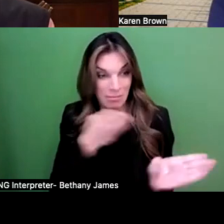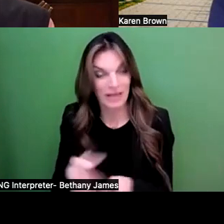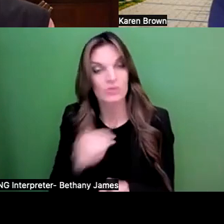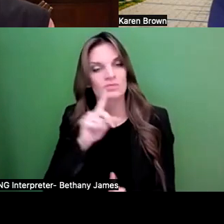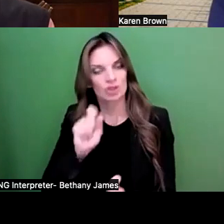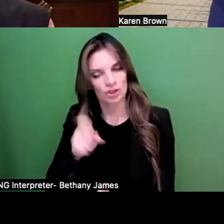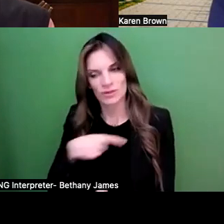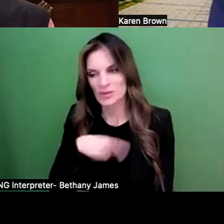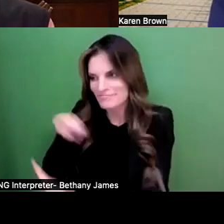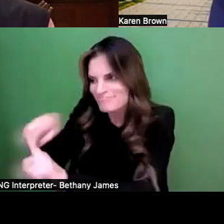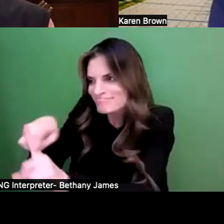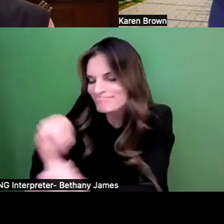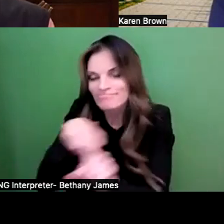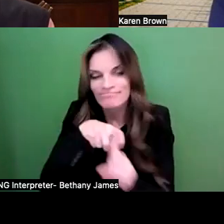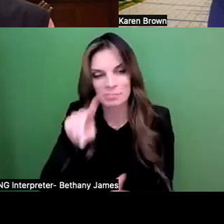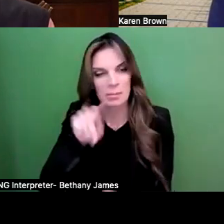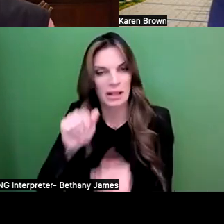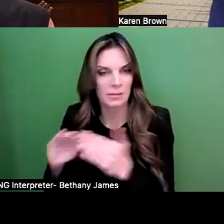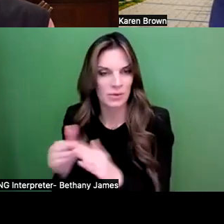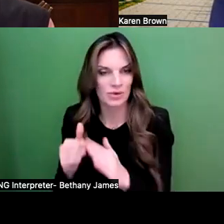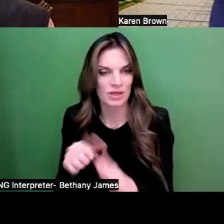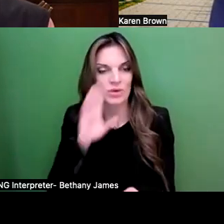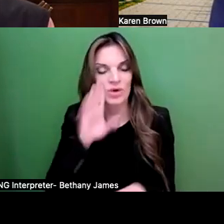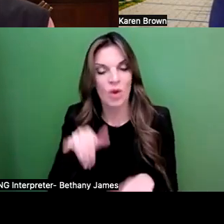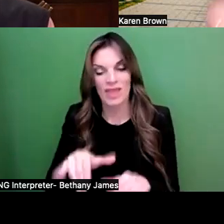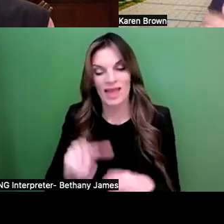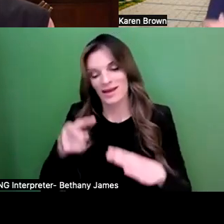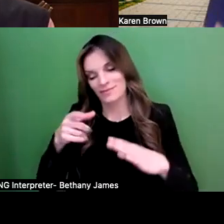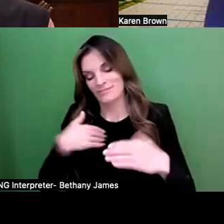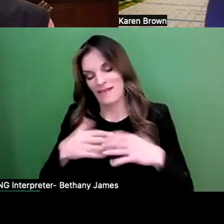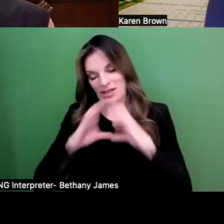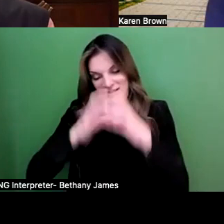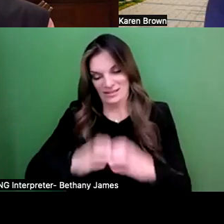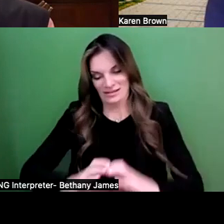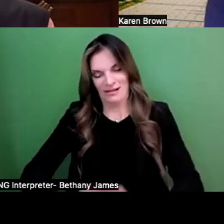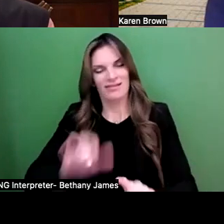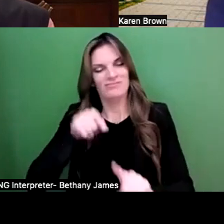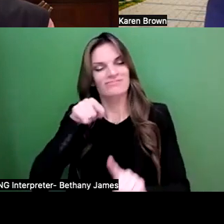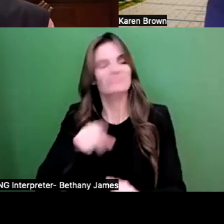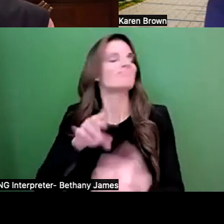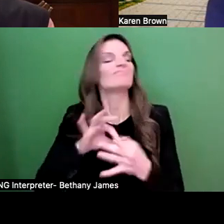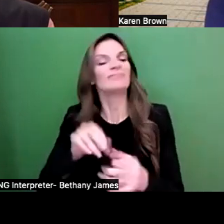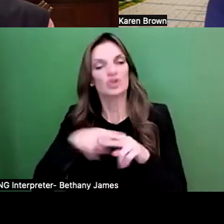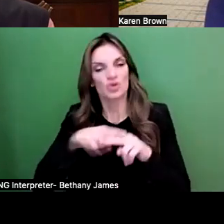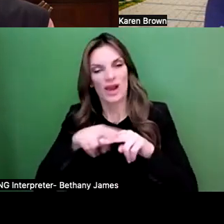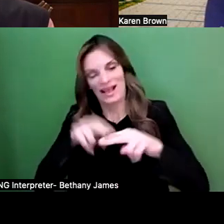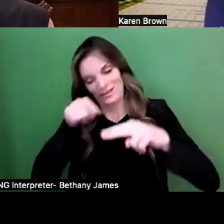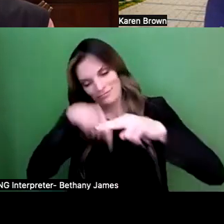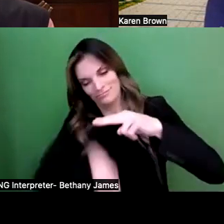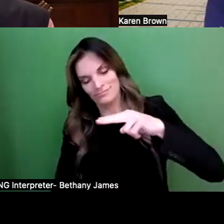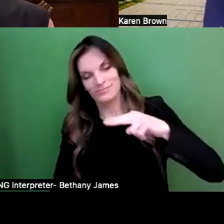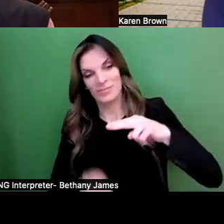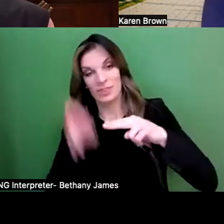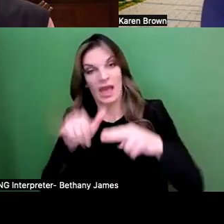tunnel underneath going under the train tracks is